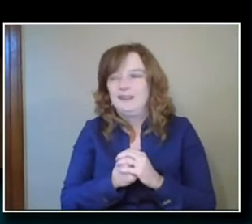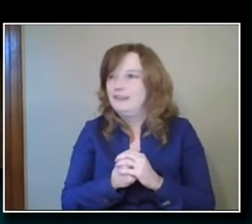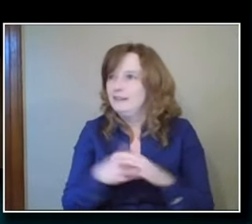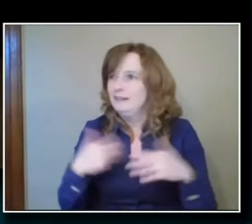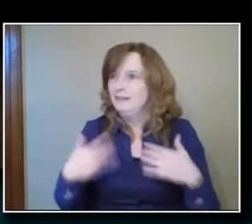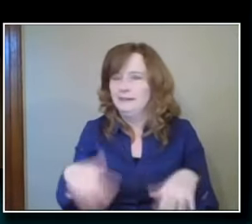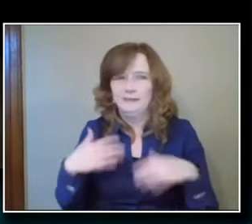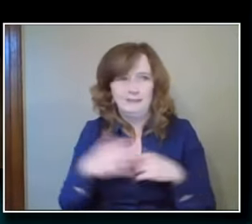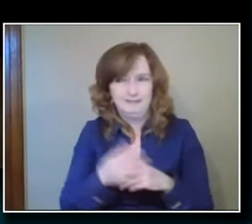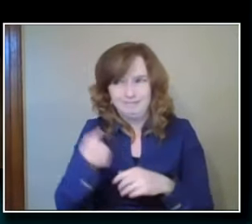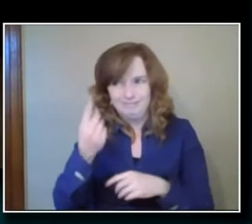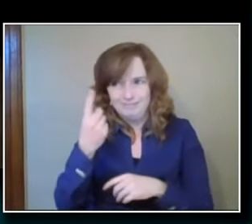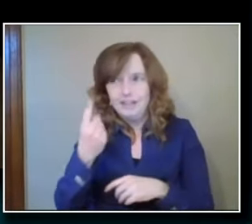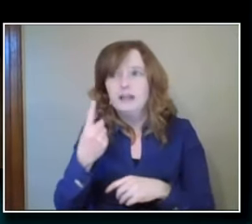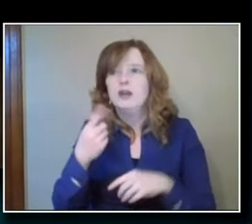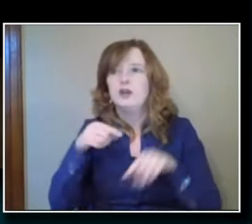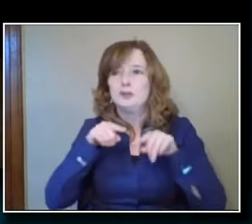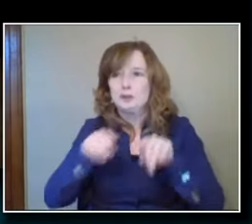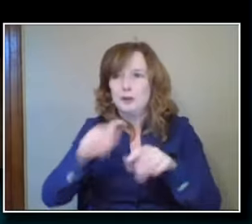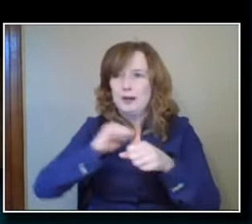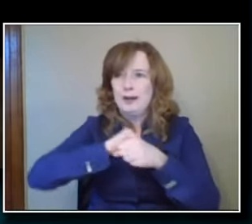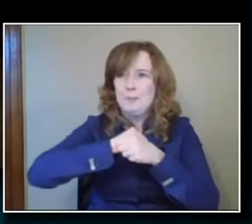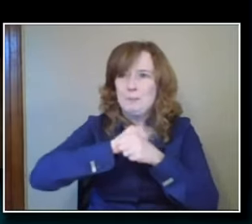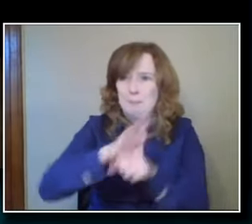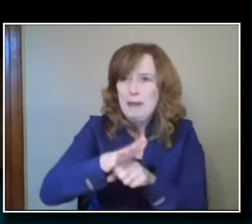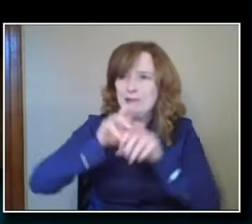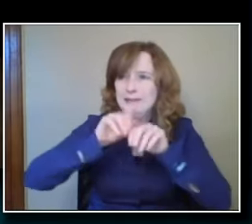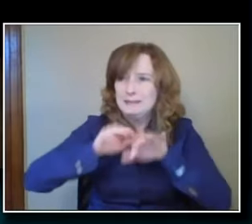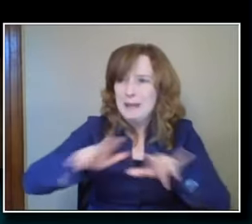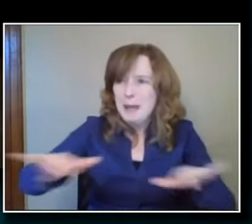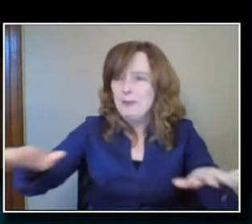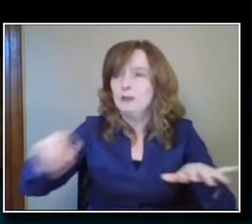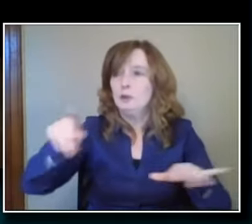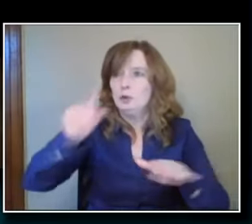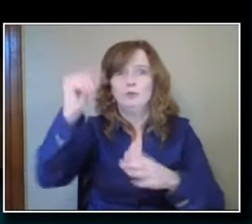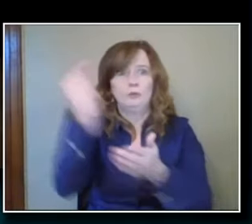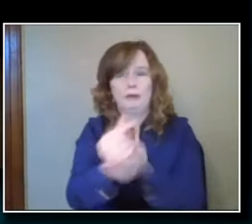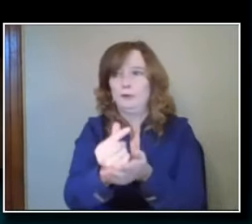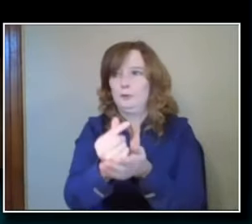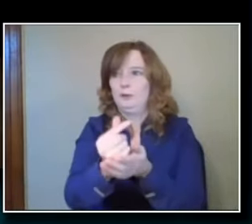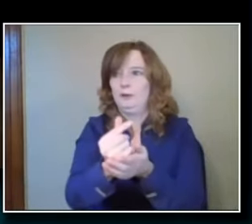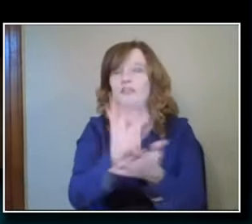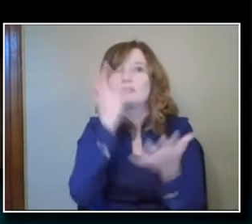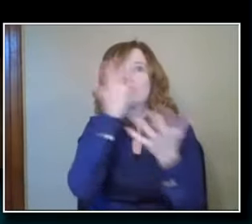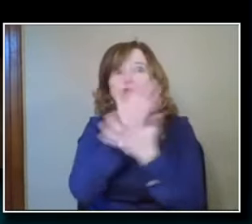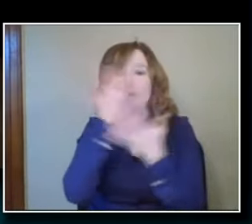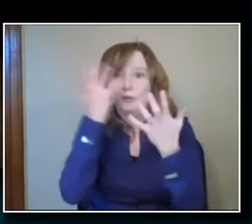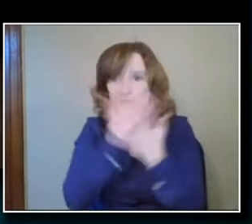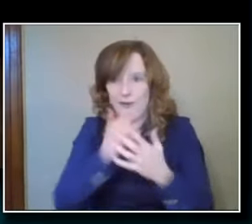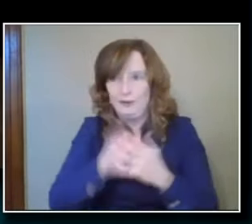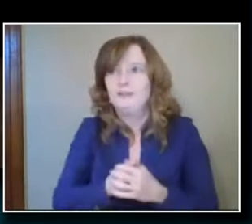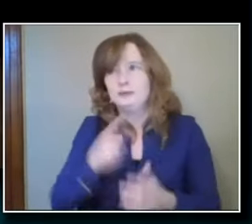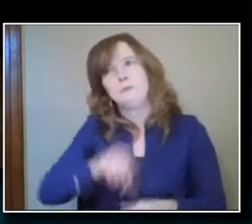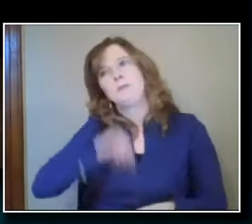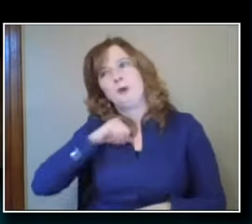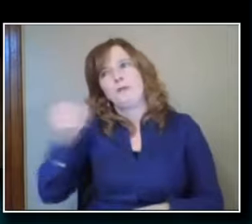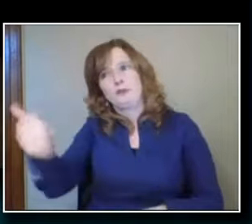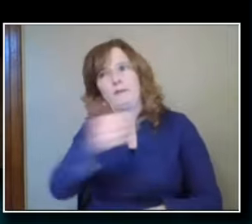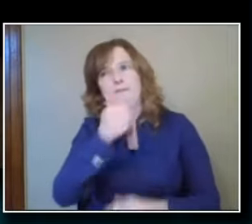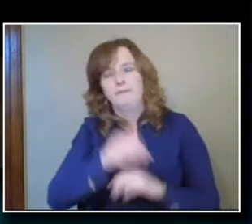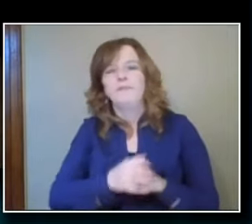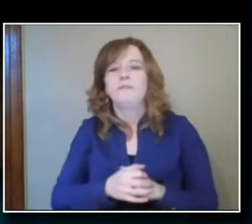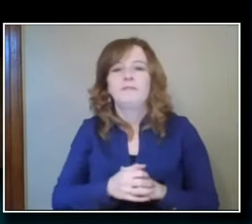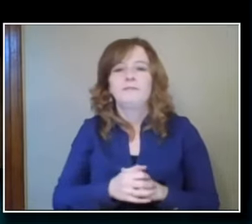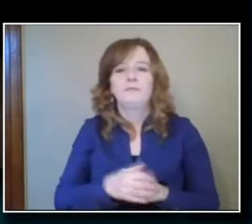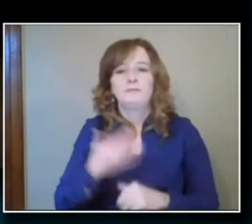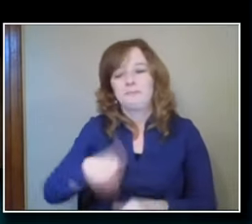graduated in a pandemic, and that's extraordinary. I hope you're really proud of yourselves. My name is Bobby Stonerock. I'm